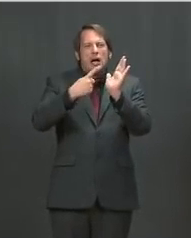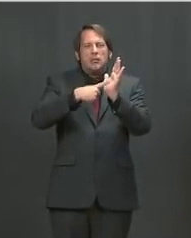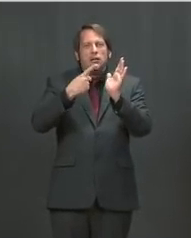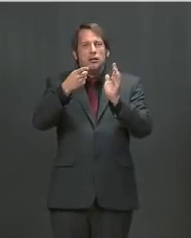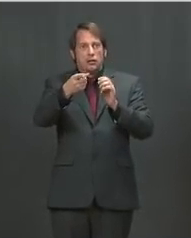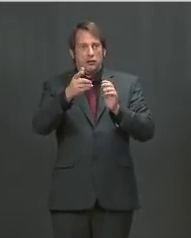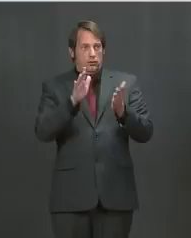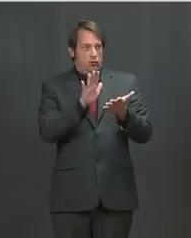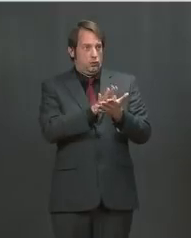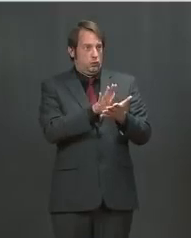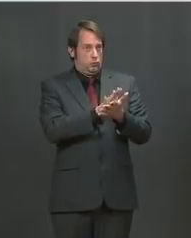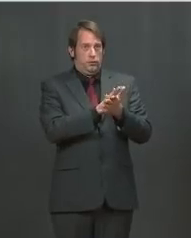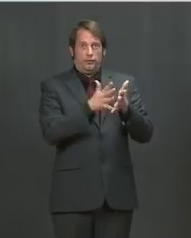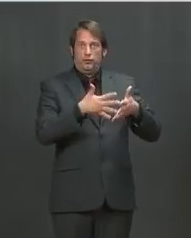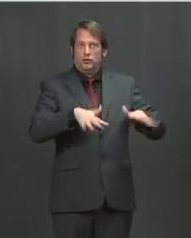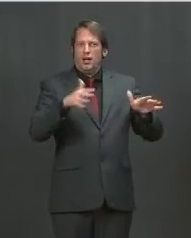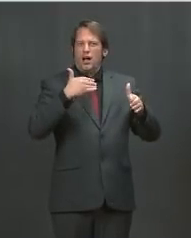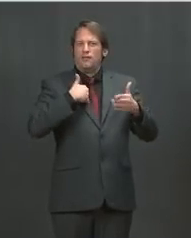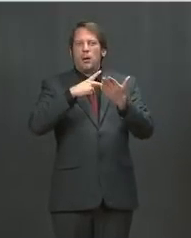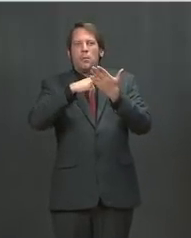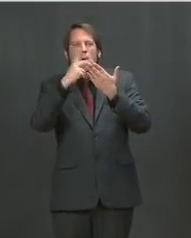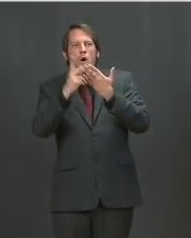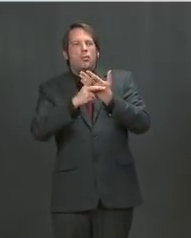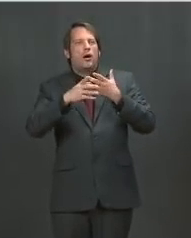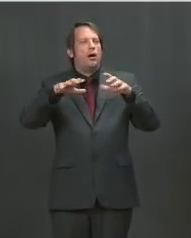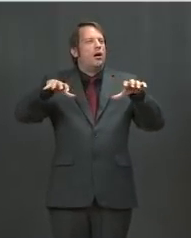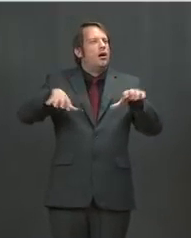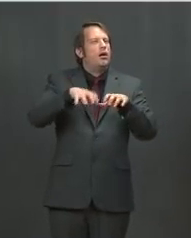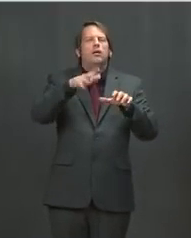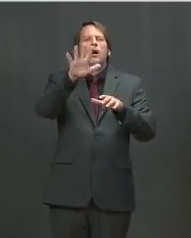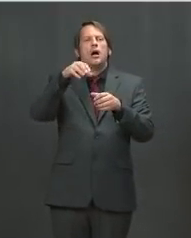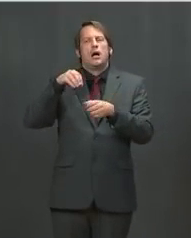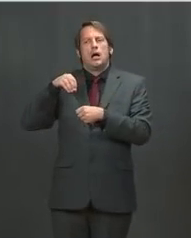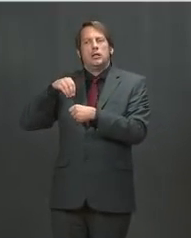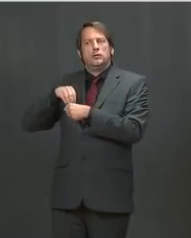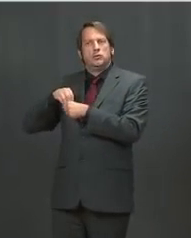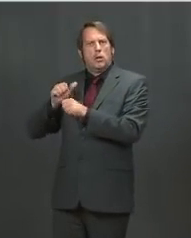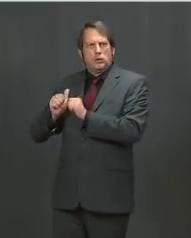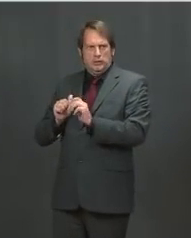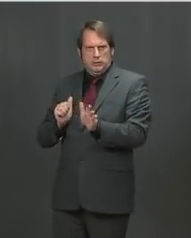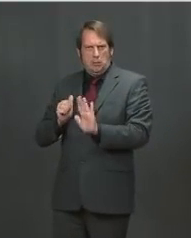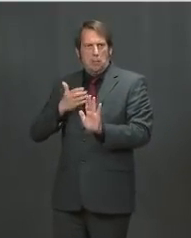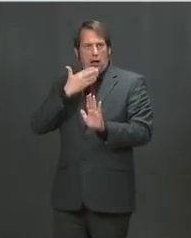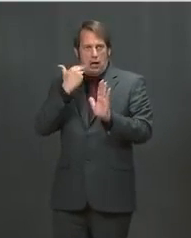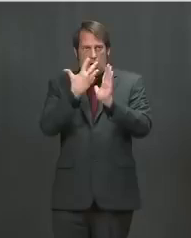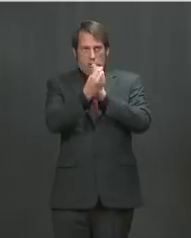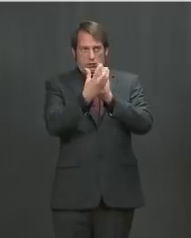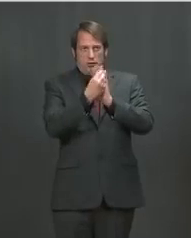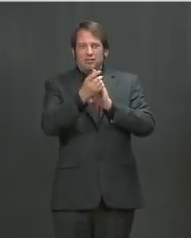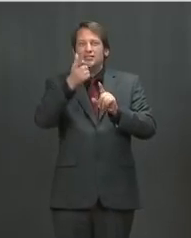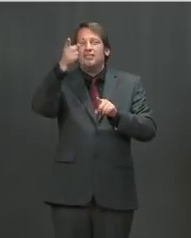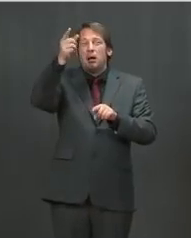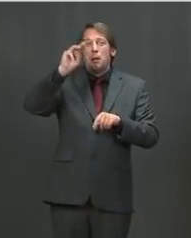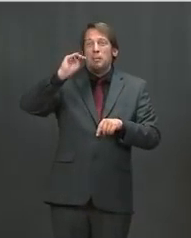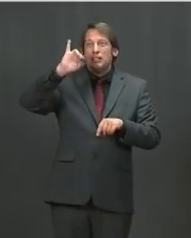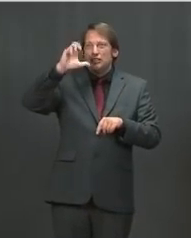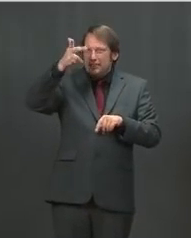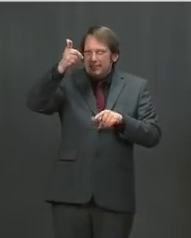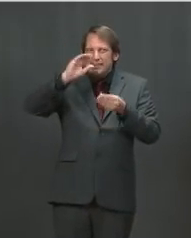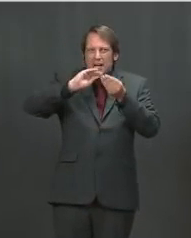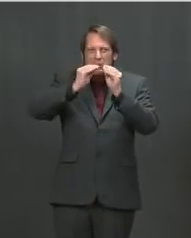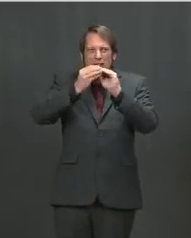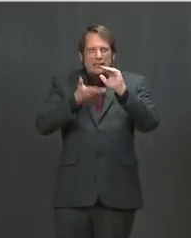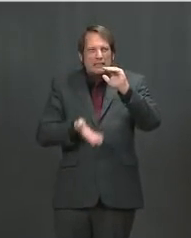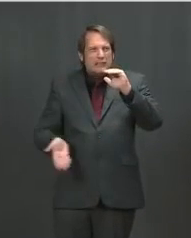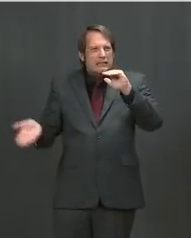activities, maybe staying out of indoor sports. I'm wondering, should states like Michigan, where the numbers are peaking, should there be stronger guidance? I mean, should we be